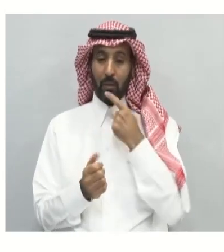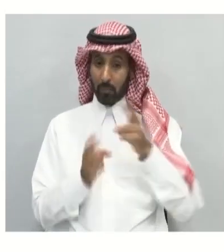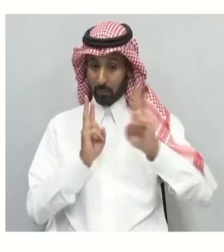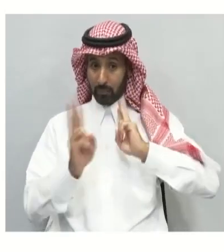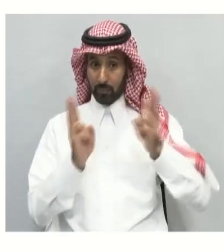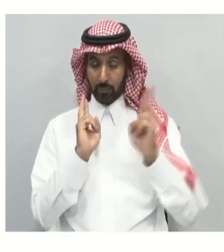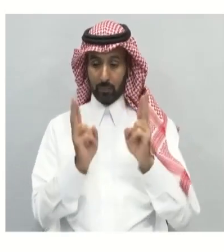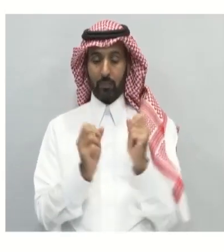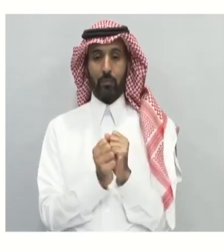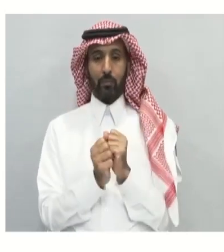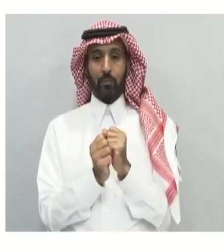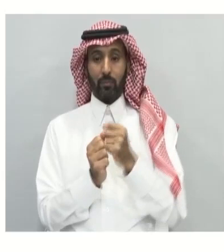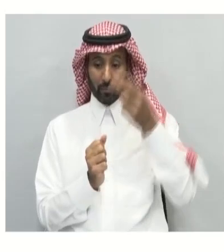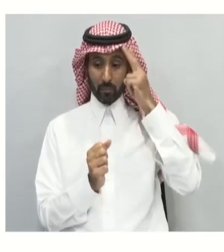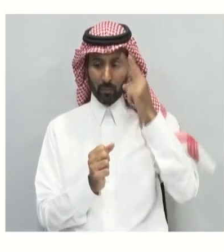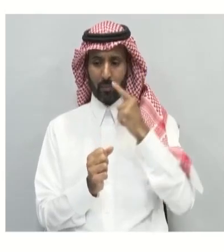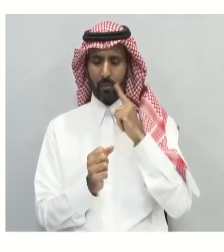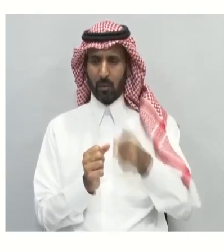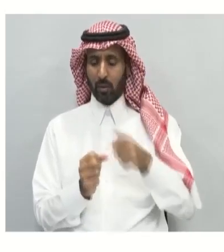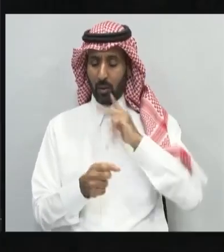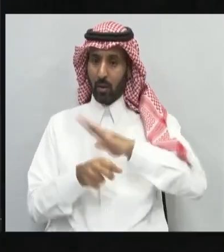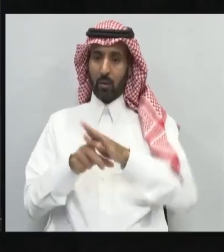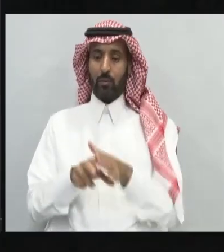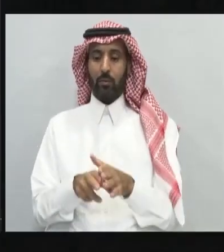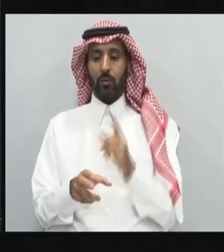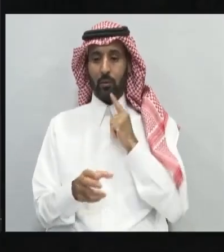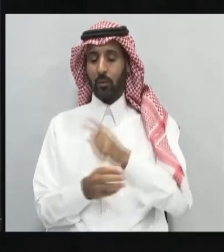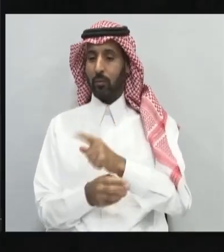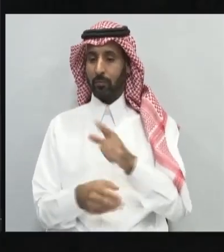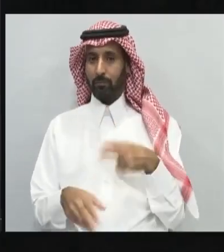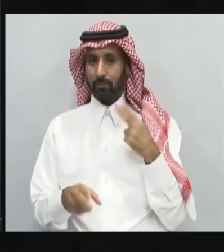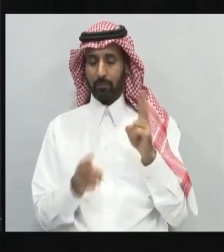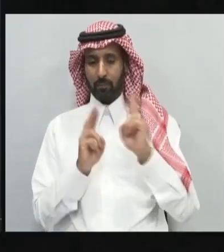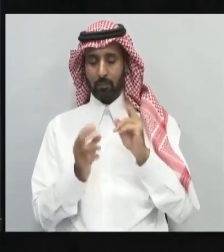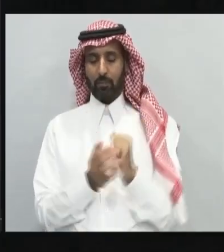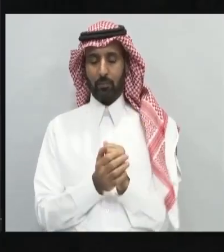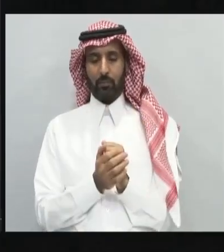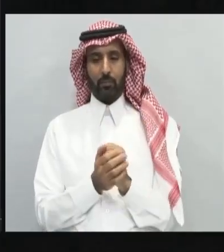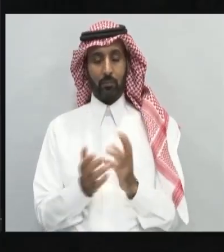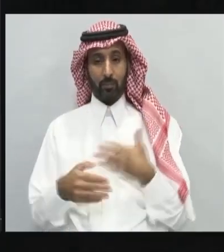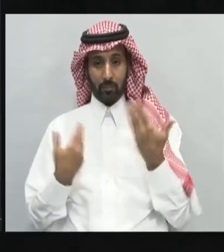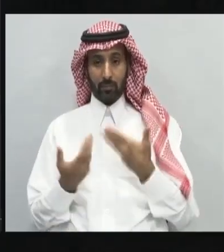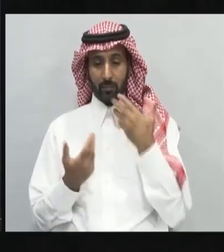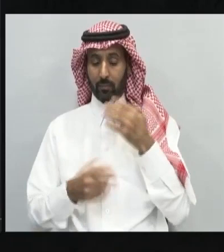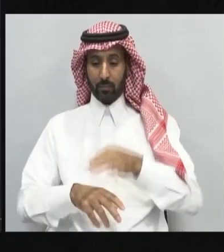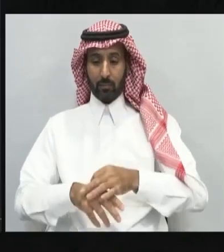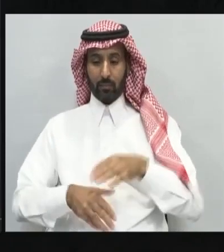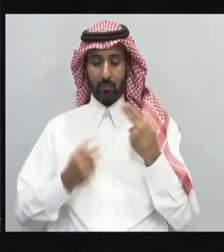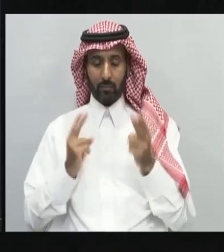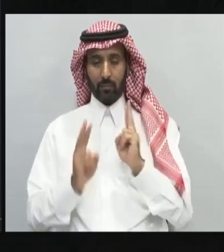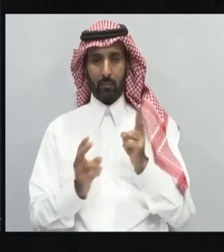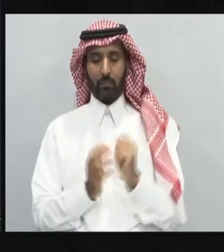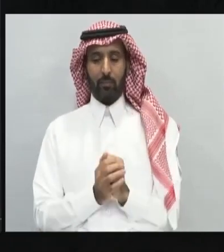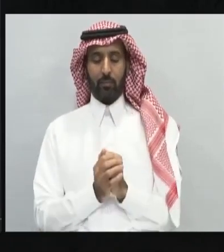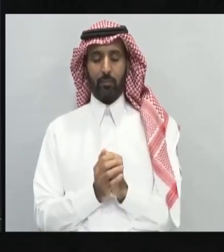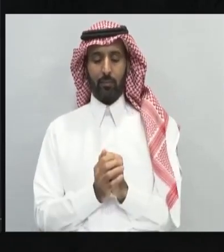celebration? Celebrations are like the national day, any event that people celebrate for. Could